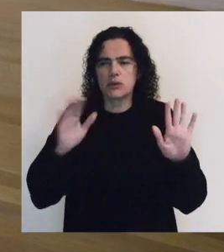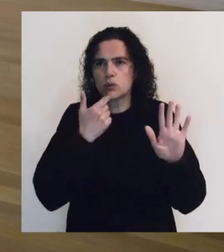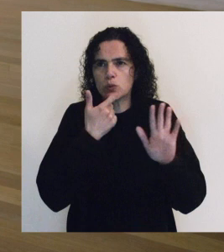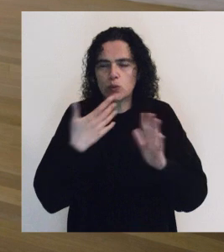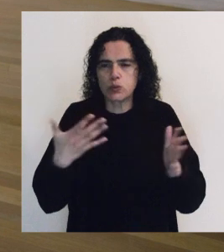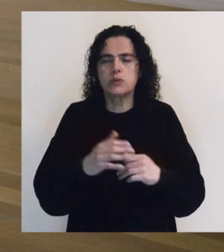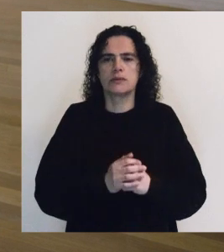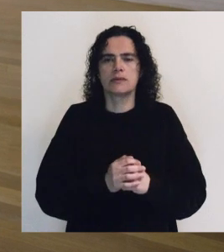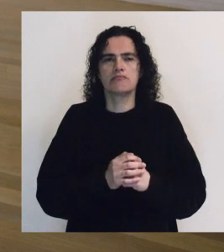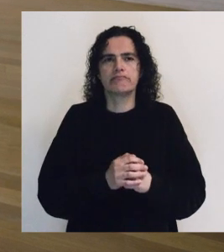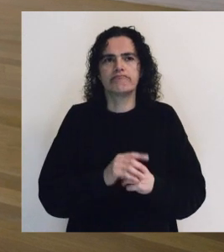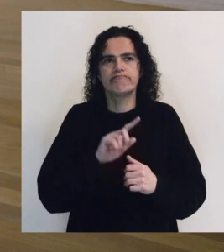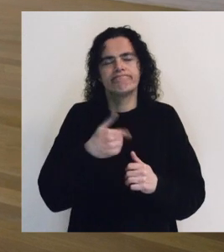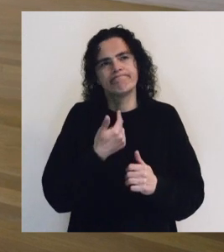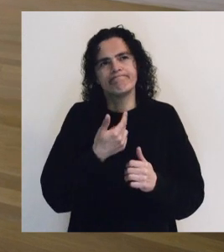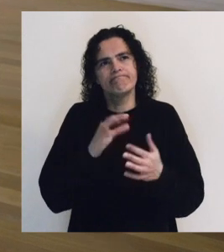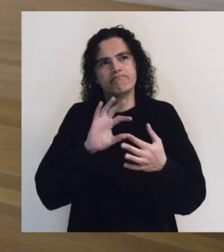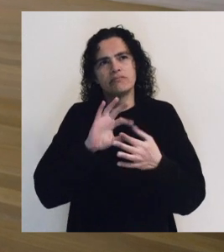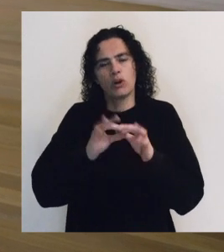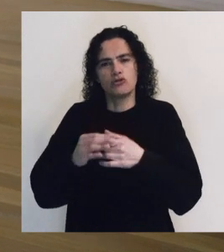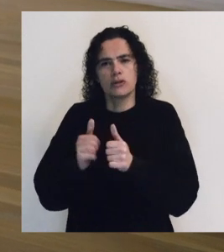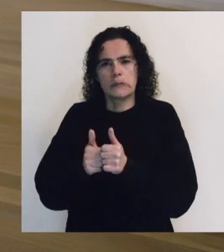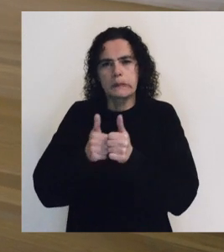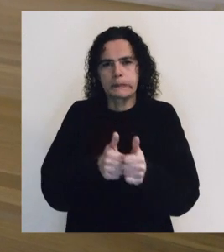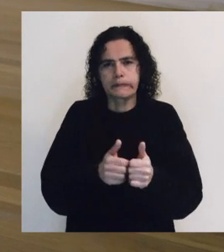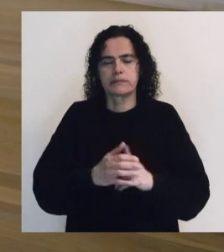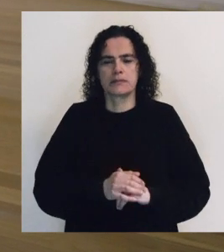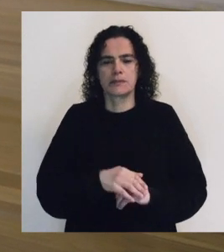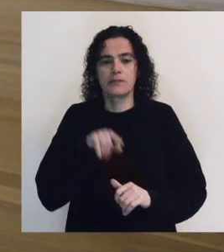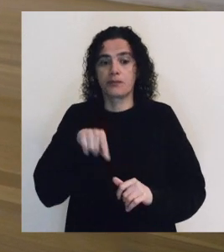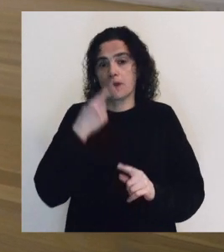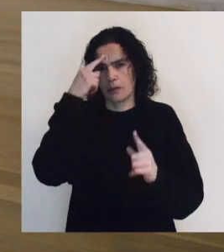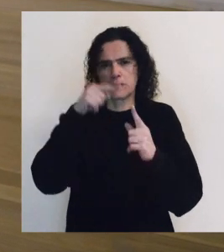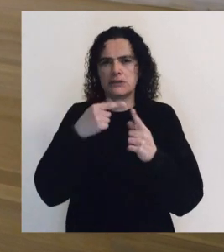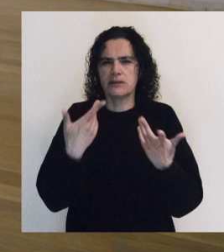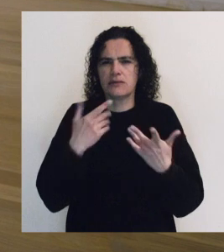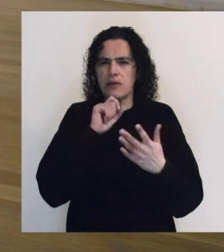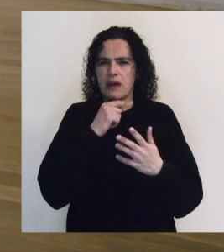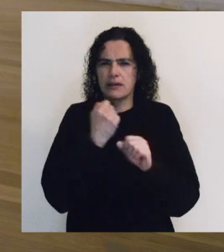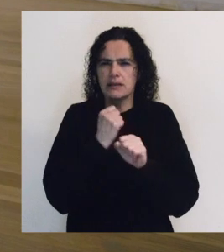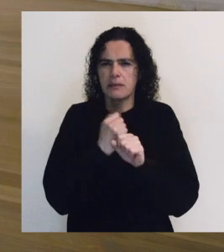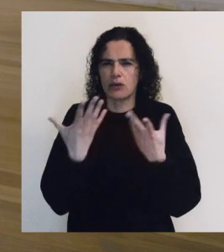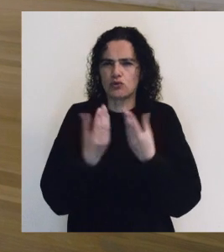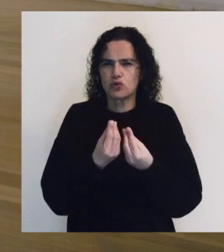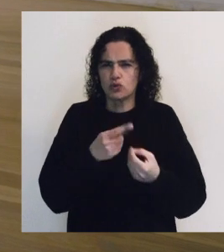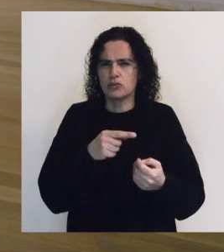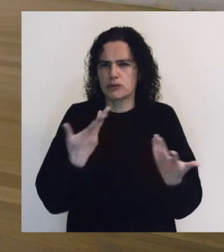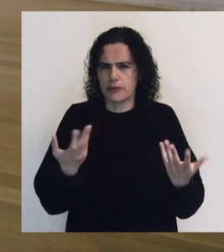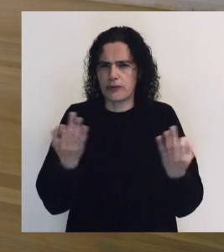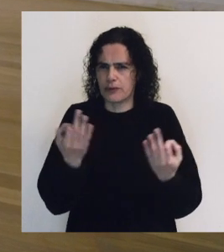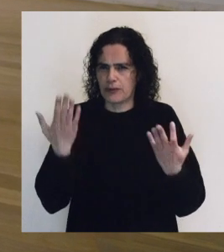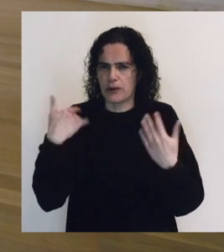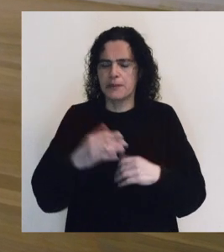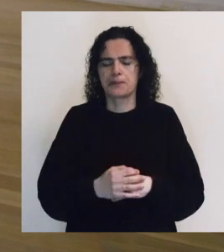actually follows this logic. And it was the goal of bringing all these works together.